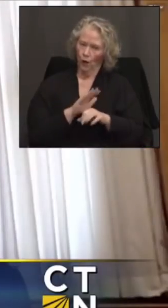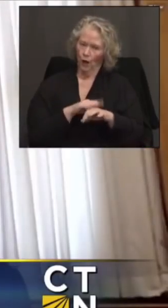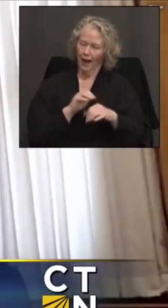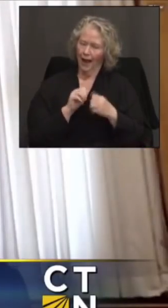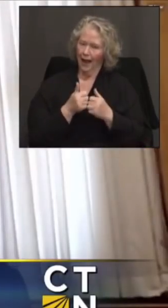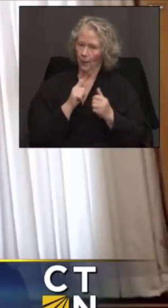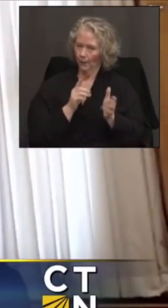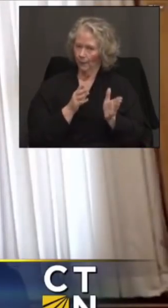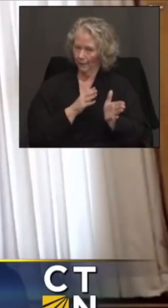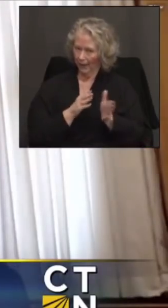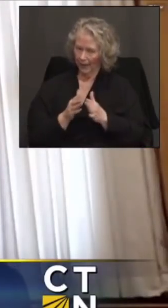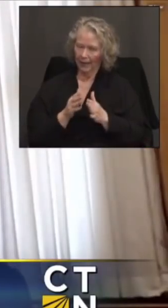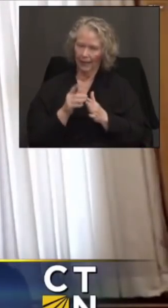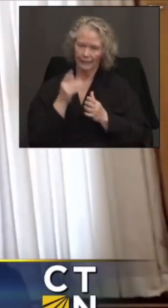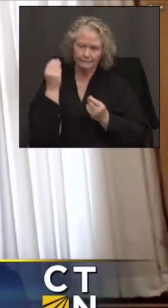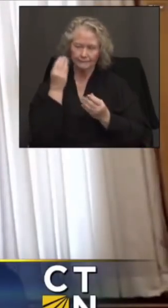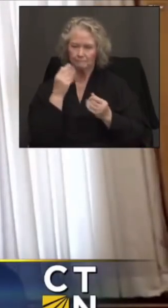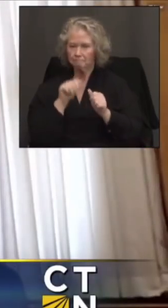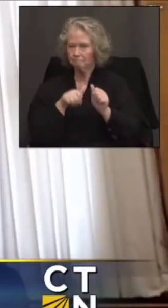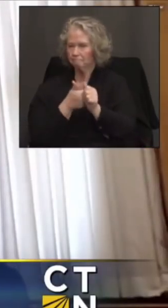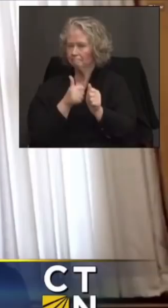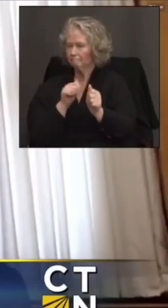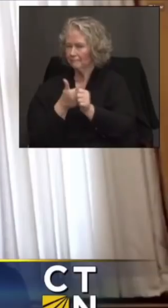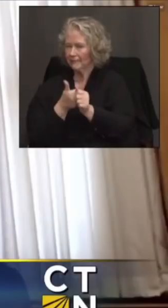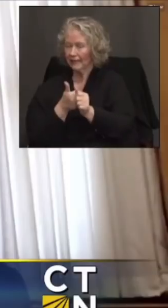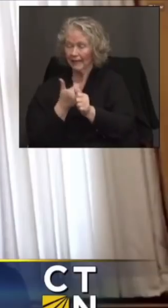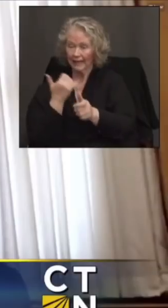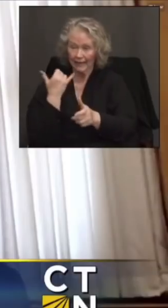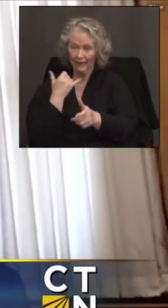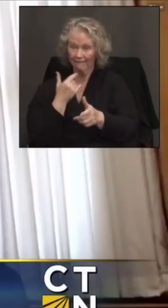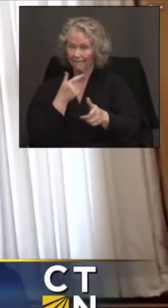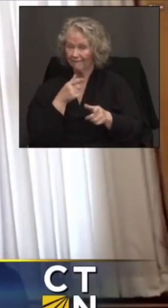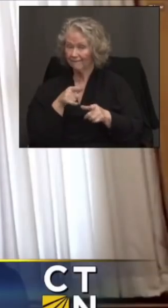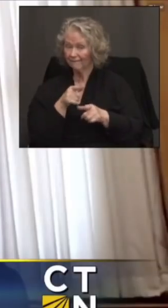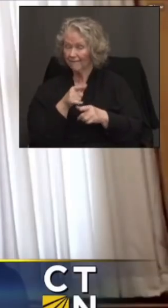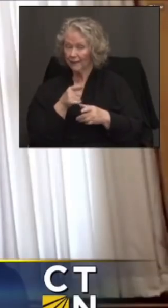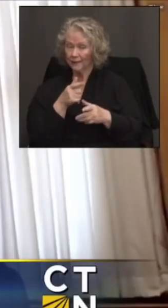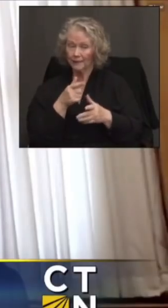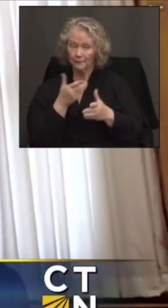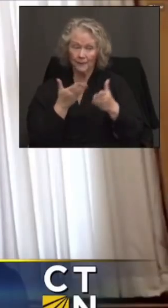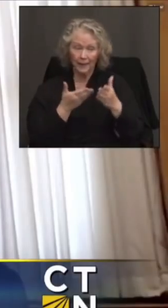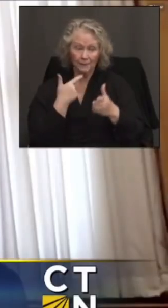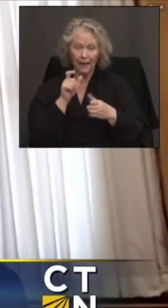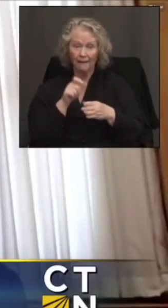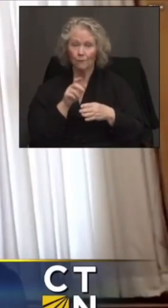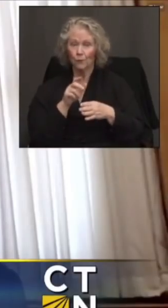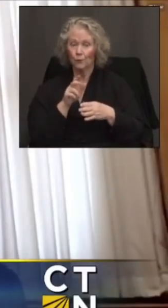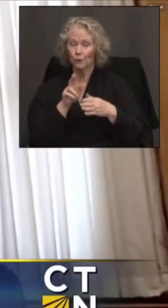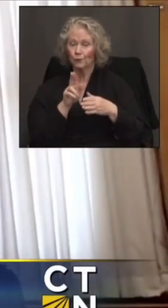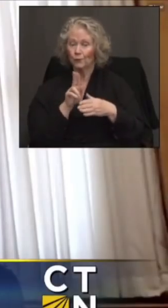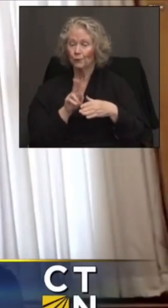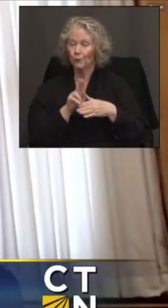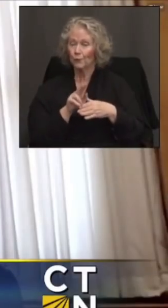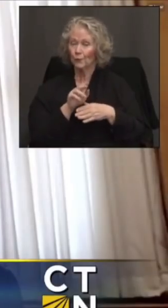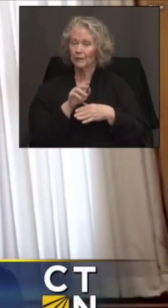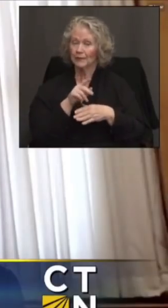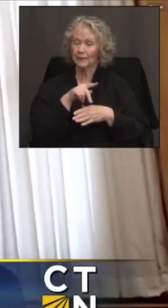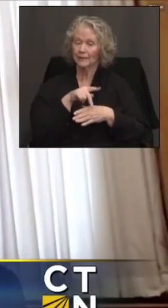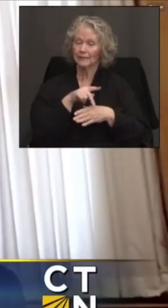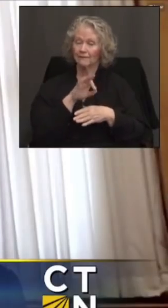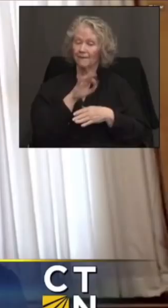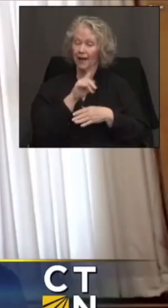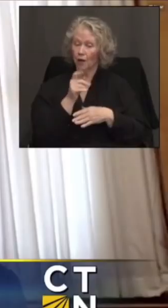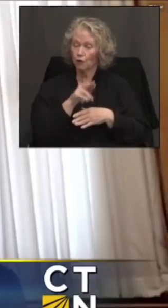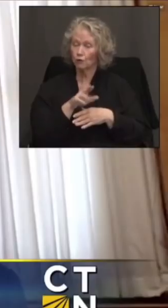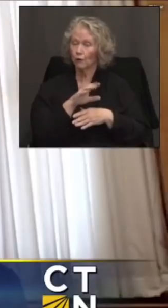that, and we are working on contingency plans in case we do need to supply some of those mobile units with either Pfizer or Moderna, how we would do that and